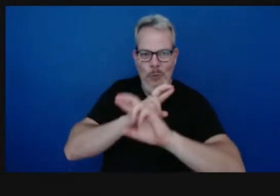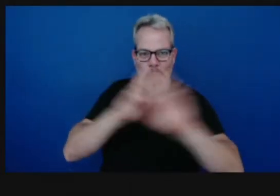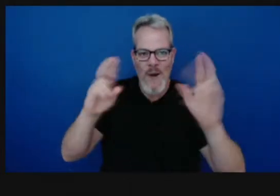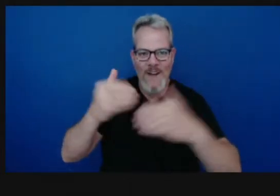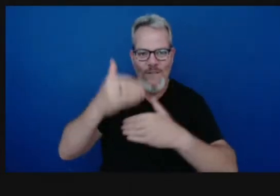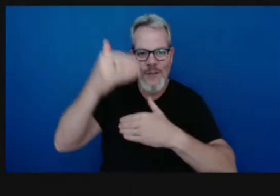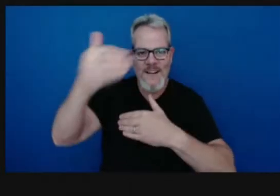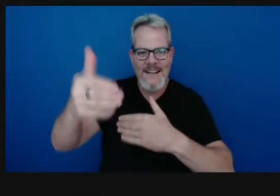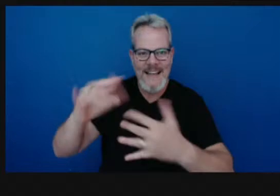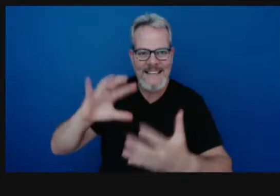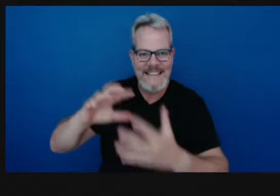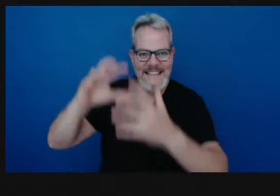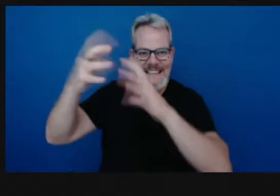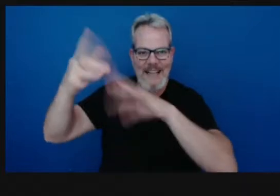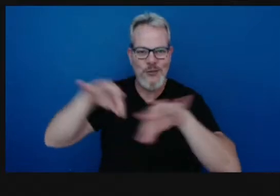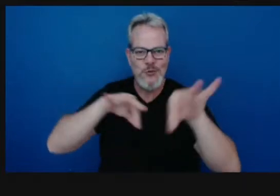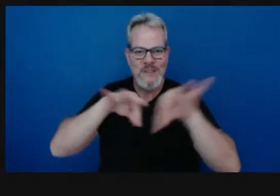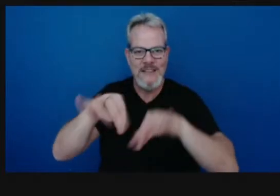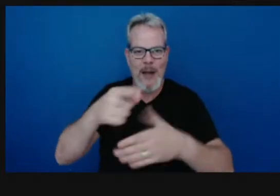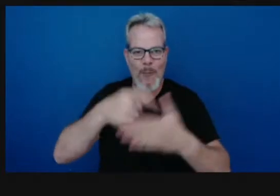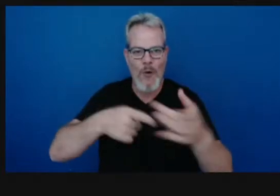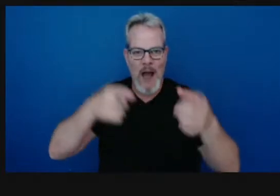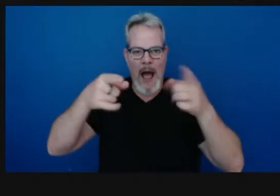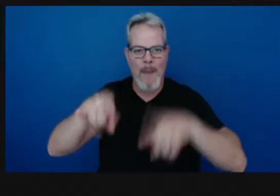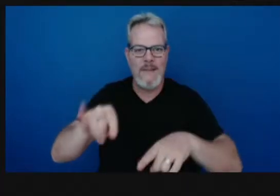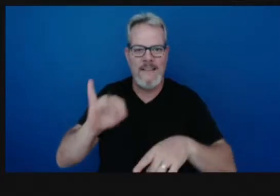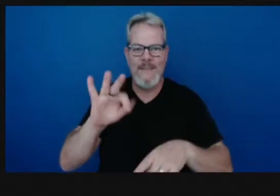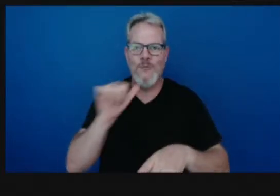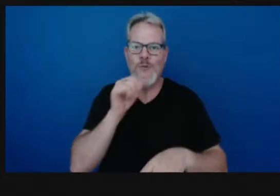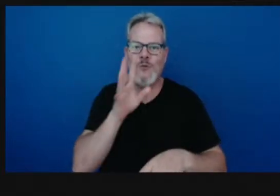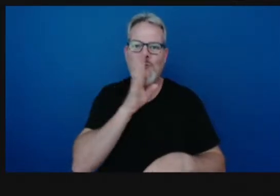what's happening non-verbally.